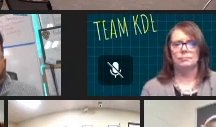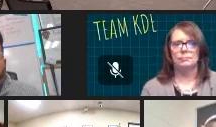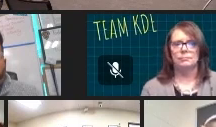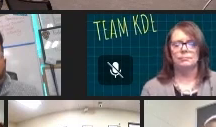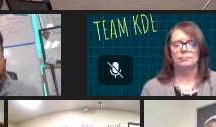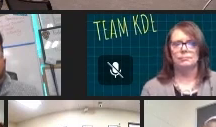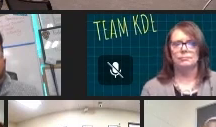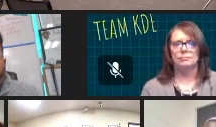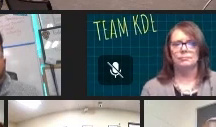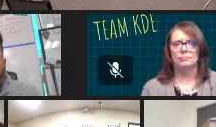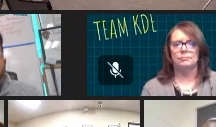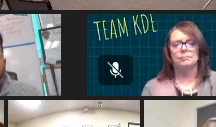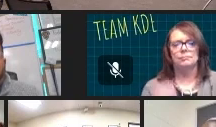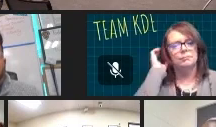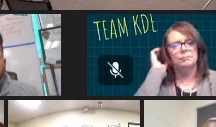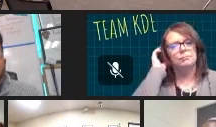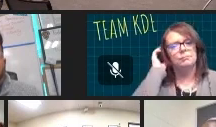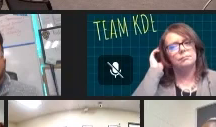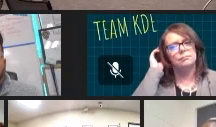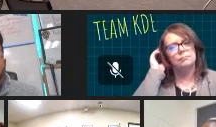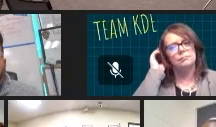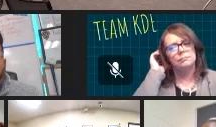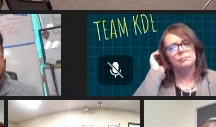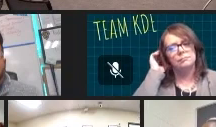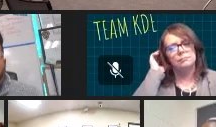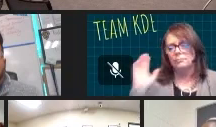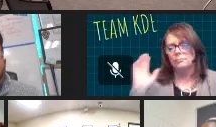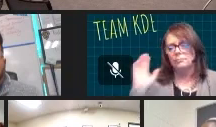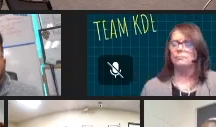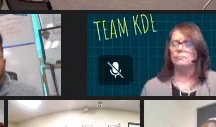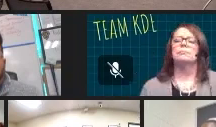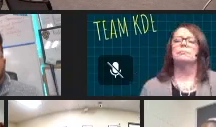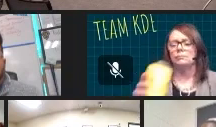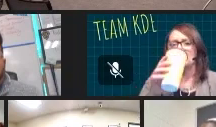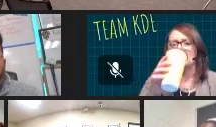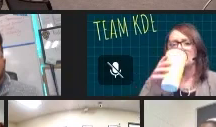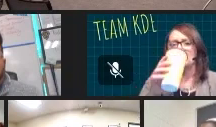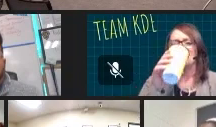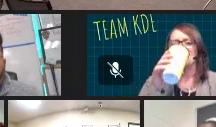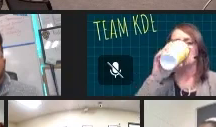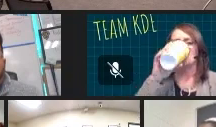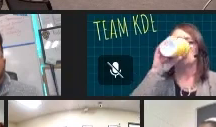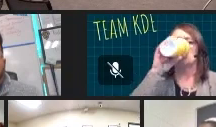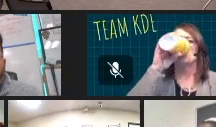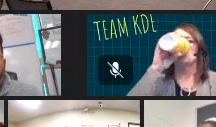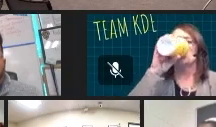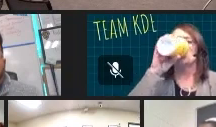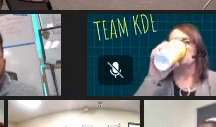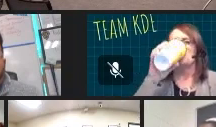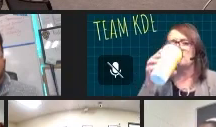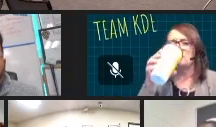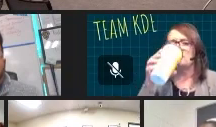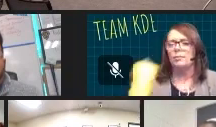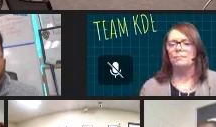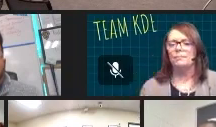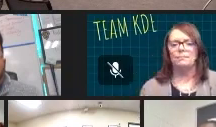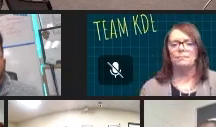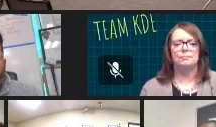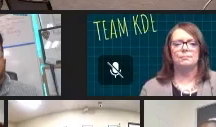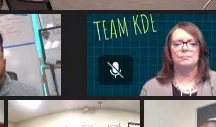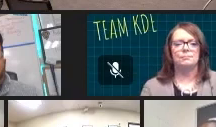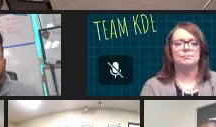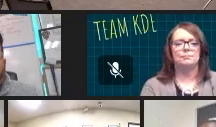assistant principals? And the answer to that is no. So this will be limited to the school's principal only, to